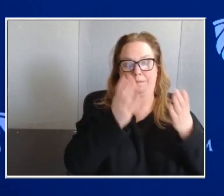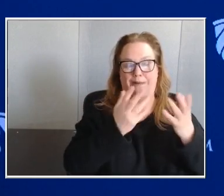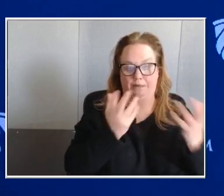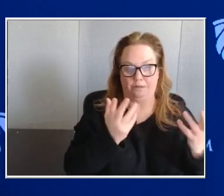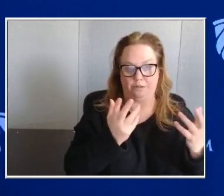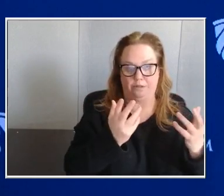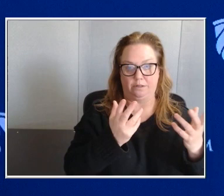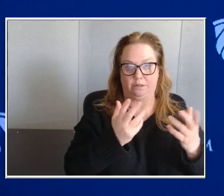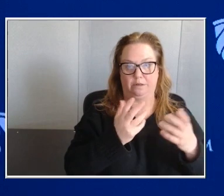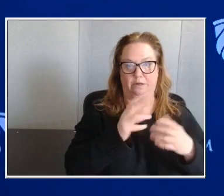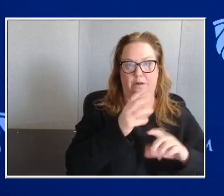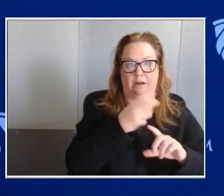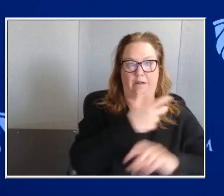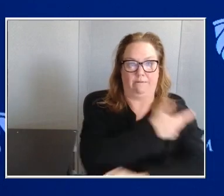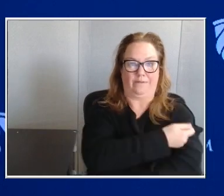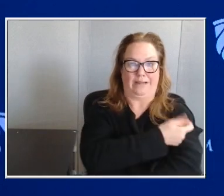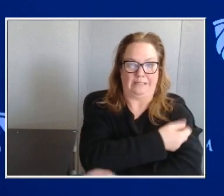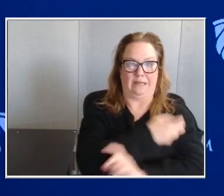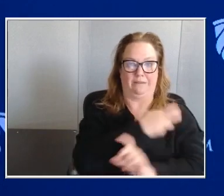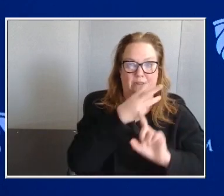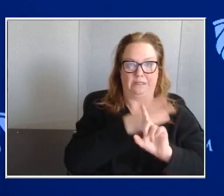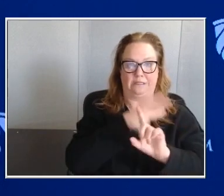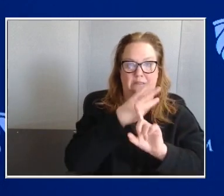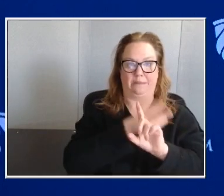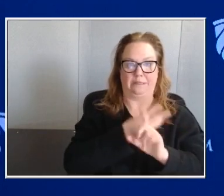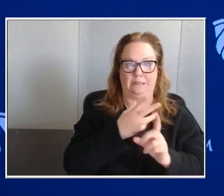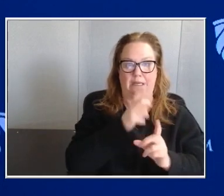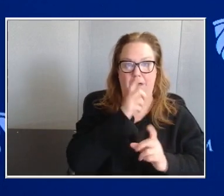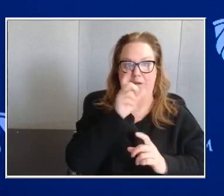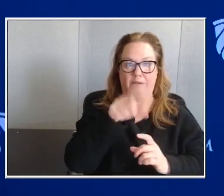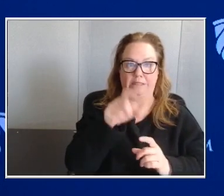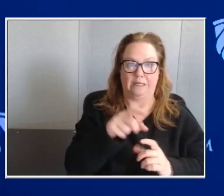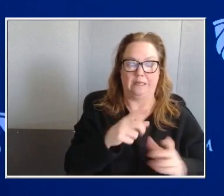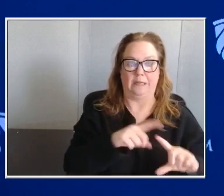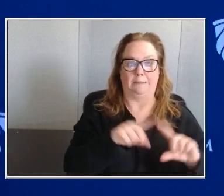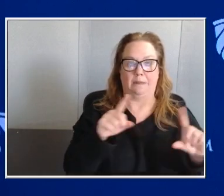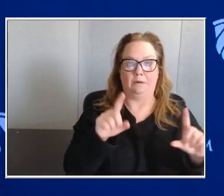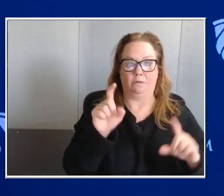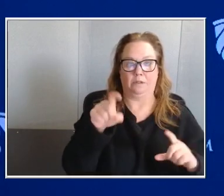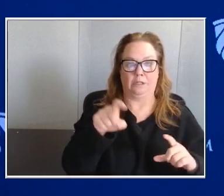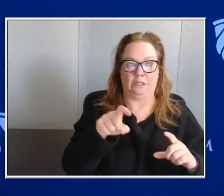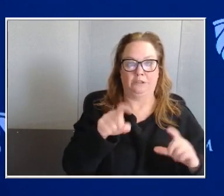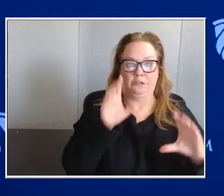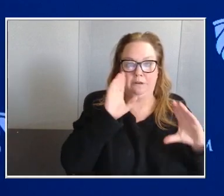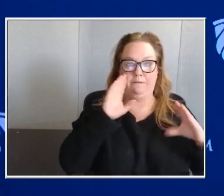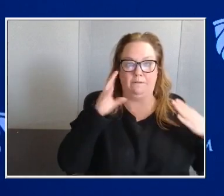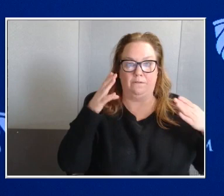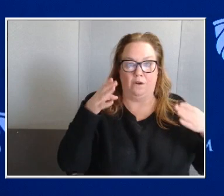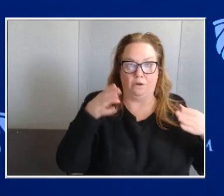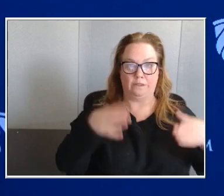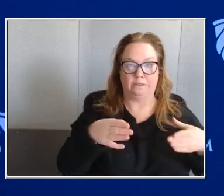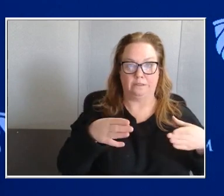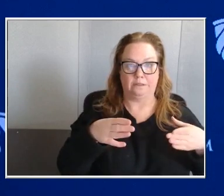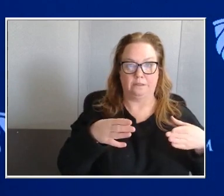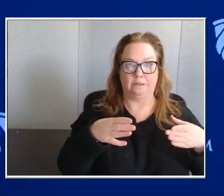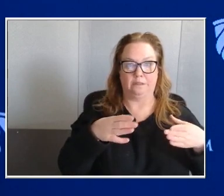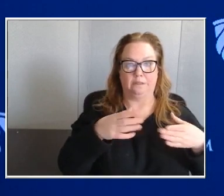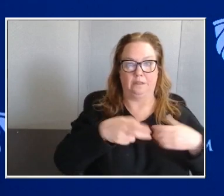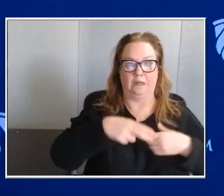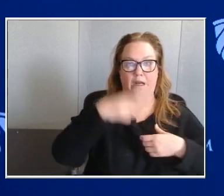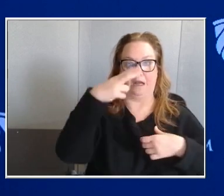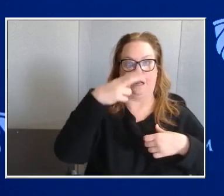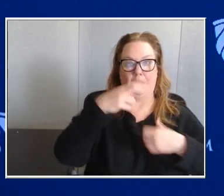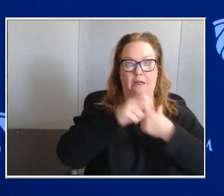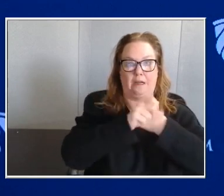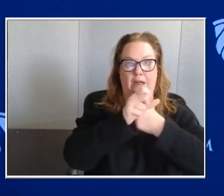you're going to need a vaccine every 6 months. I don't know that that's needed, but we should certainly focus and prioritize those highest